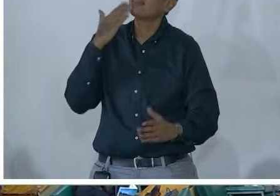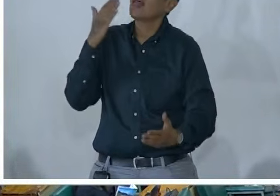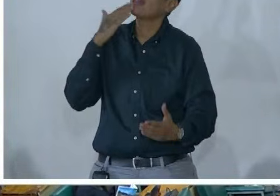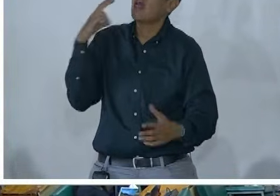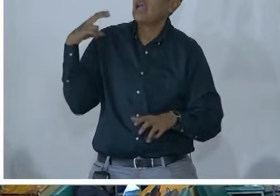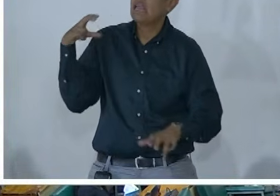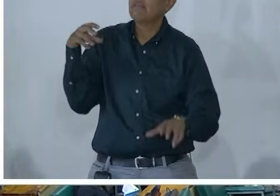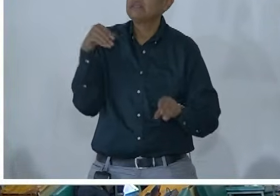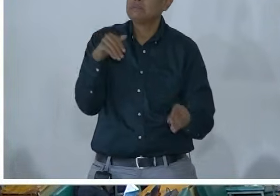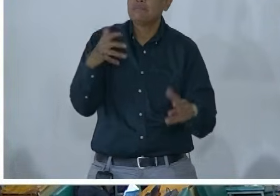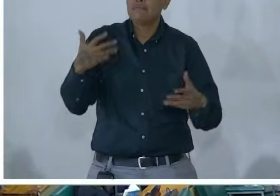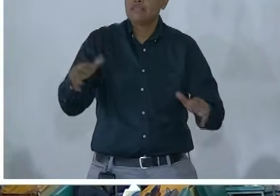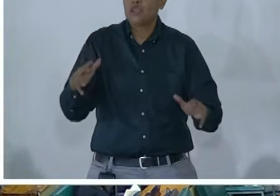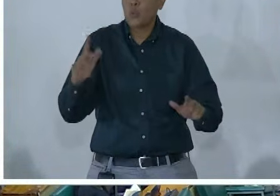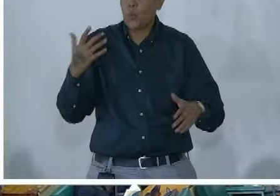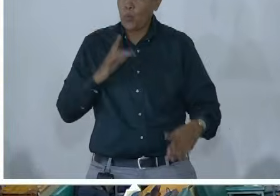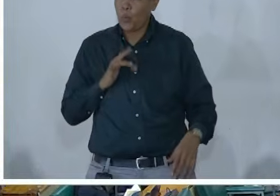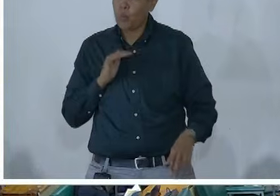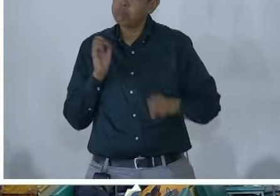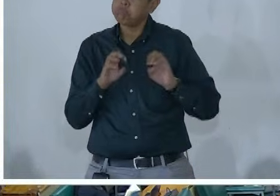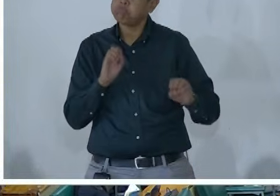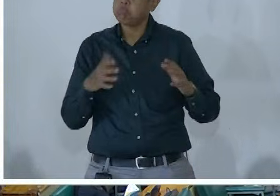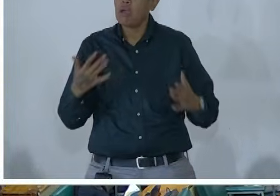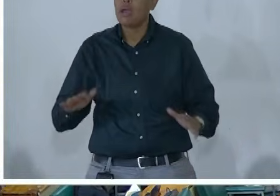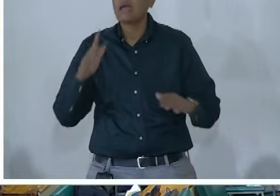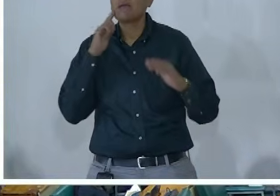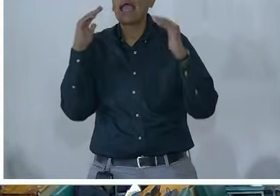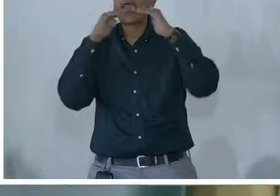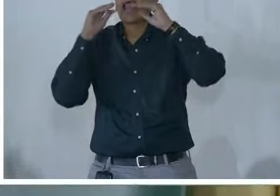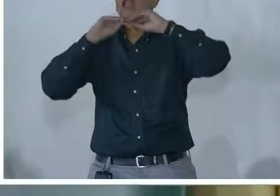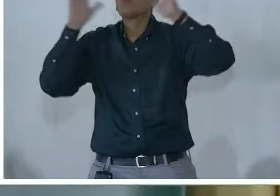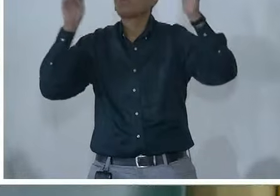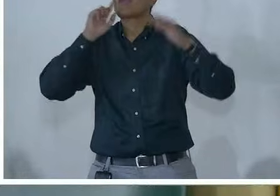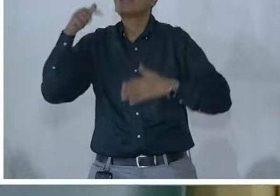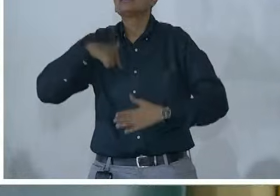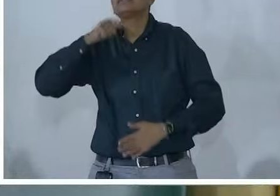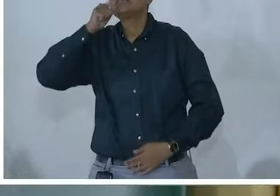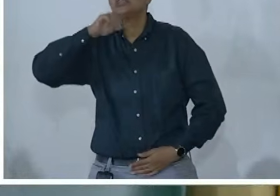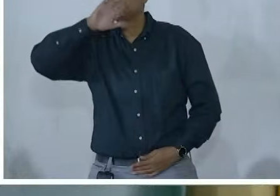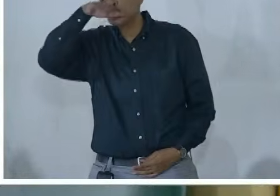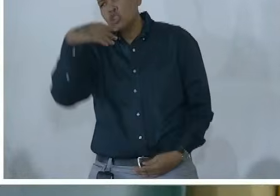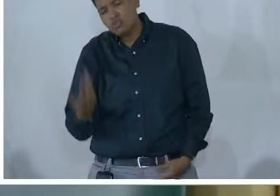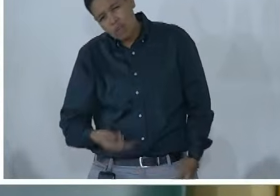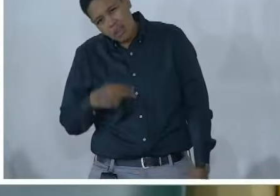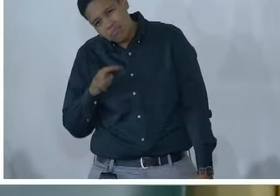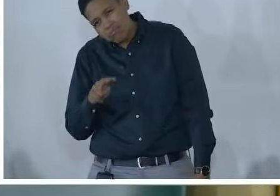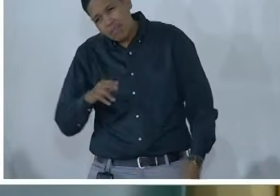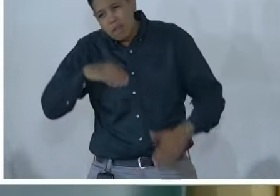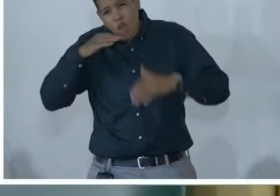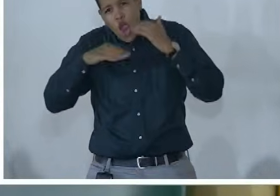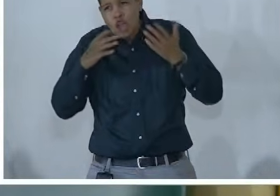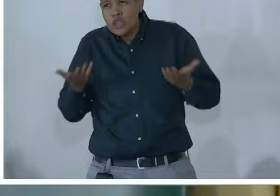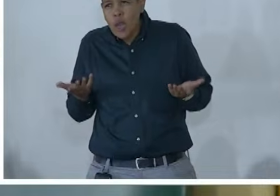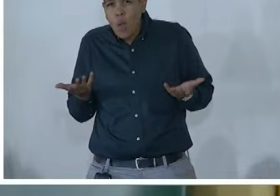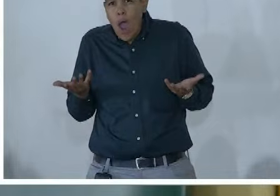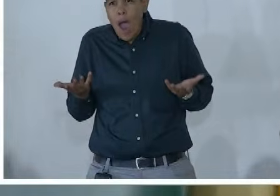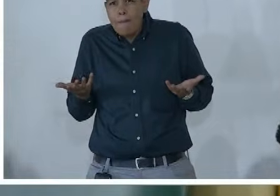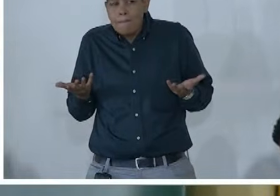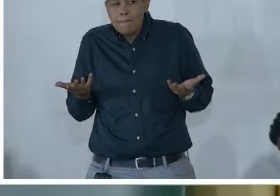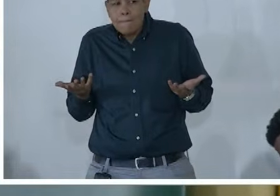that has already been made, but I was equally clear about the disappointment and frustration